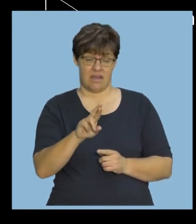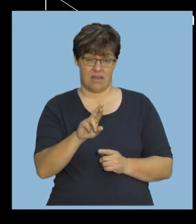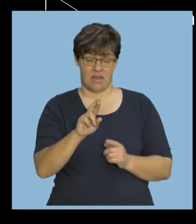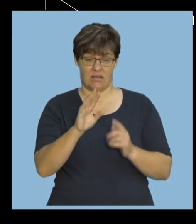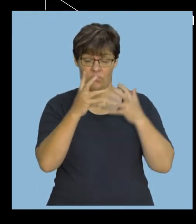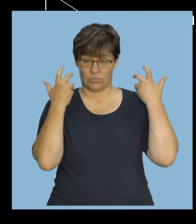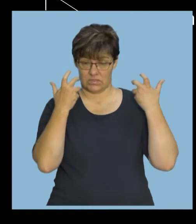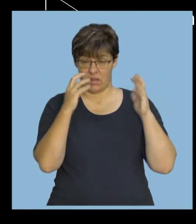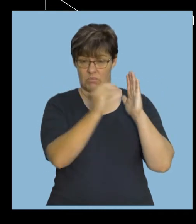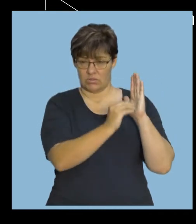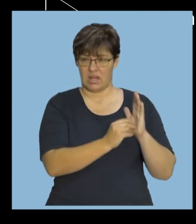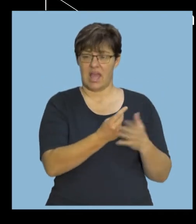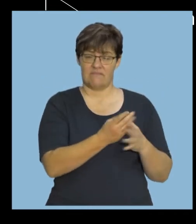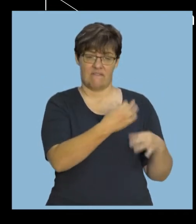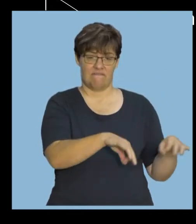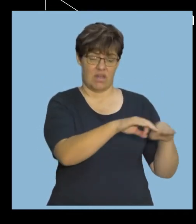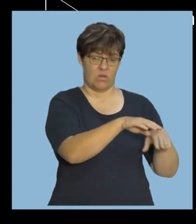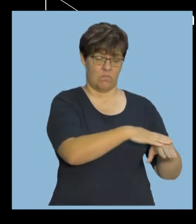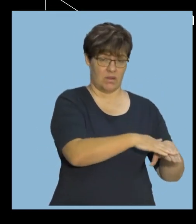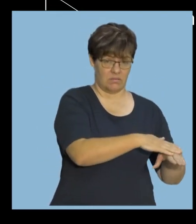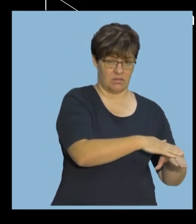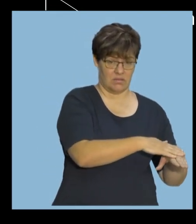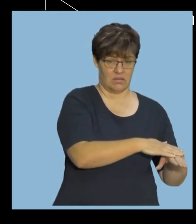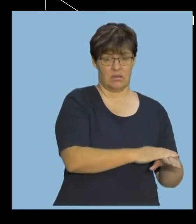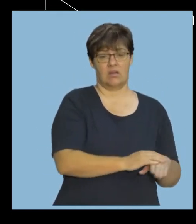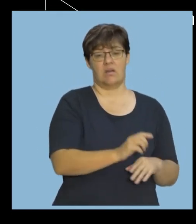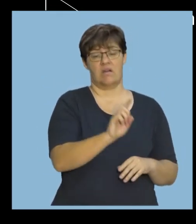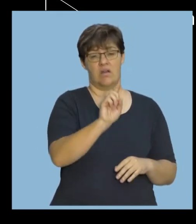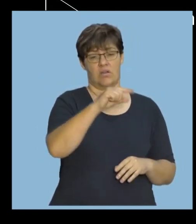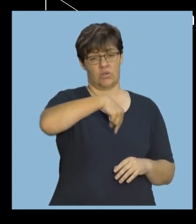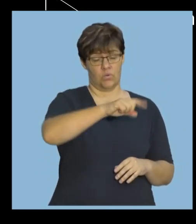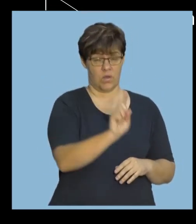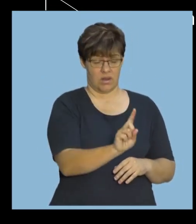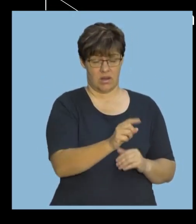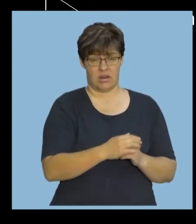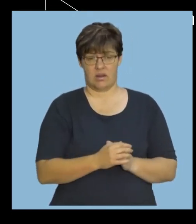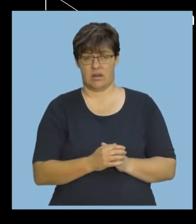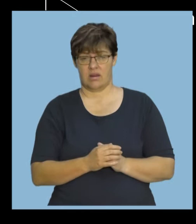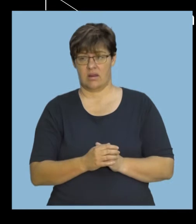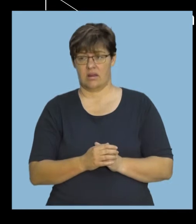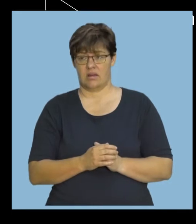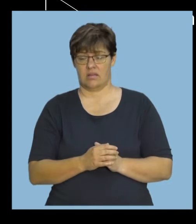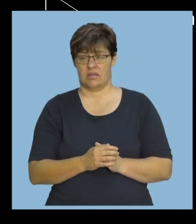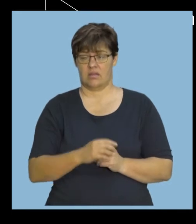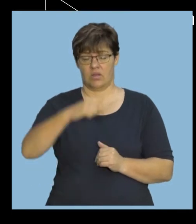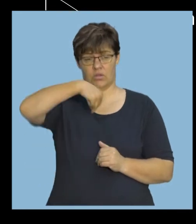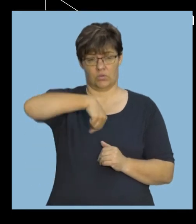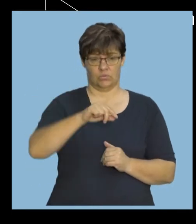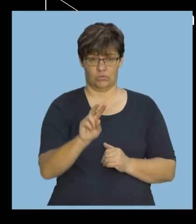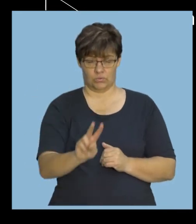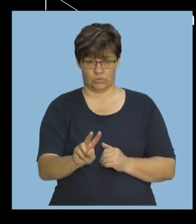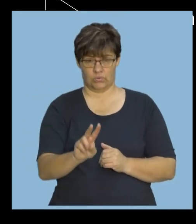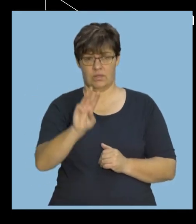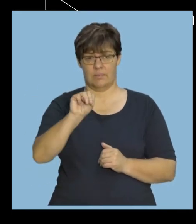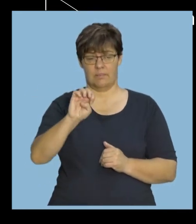minimum value, which is the lowest, the lower quartile, which is Q1, and Q2, which is